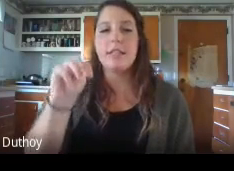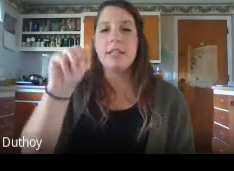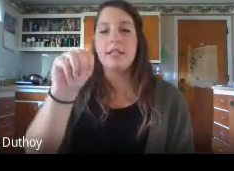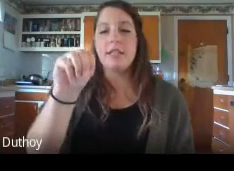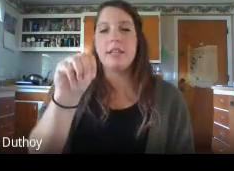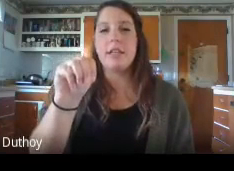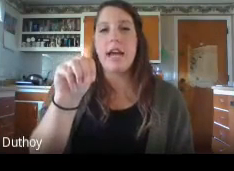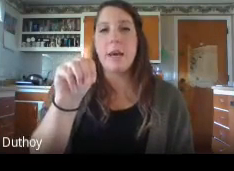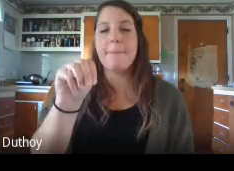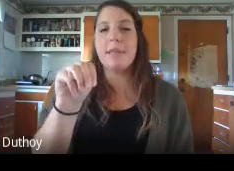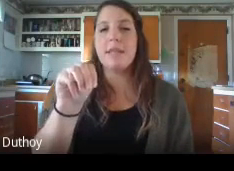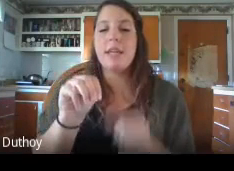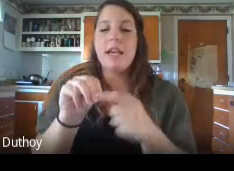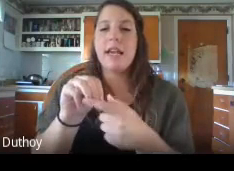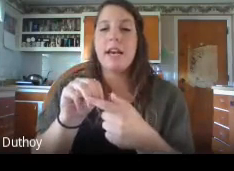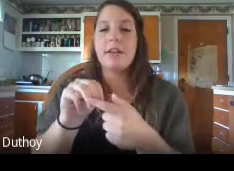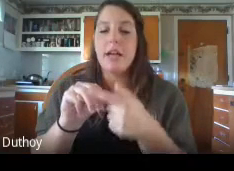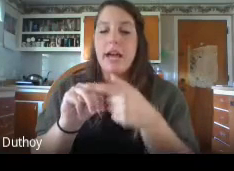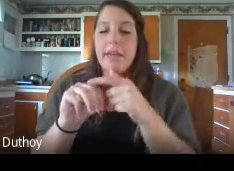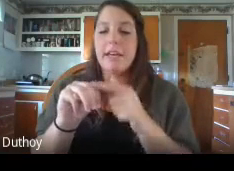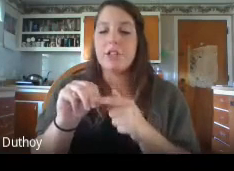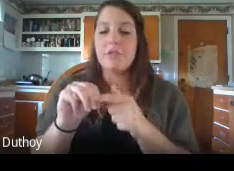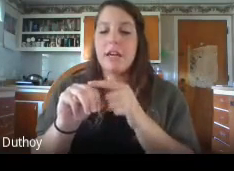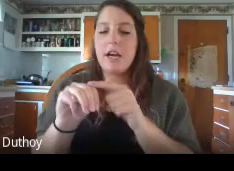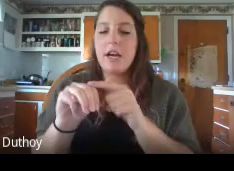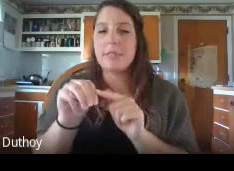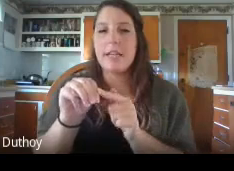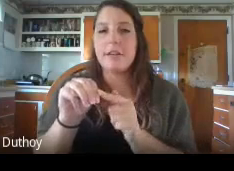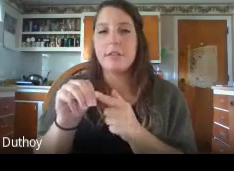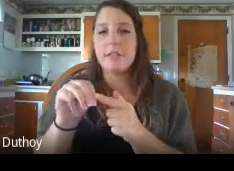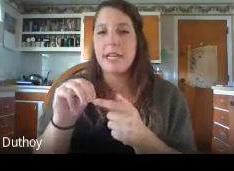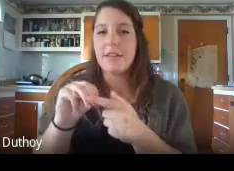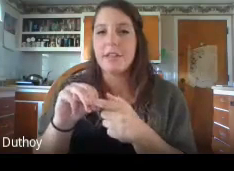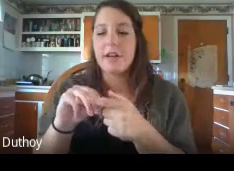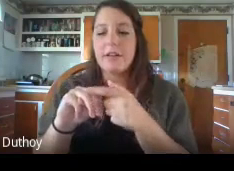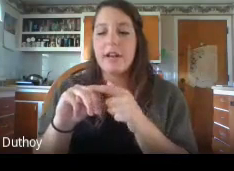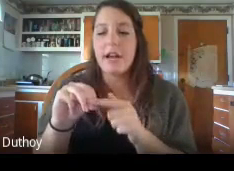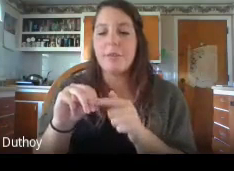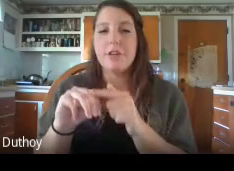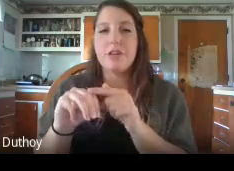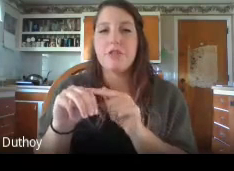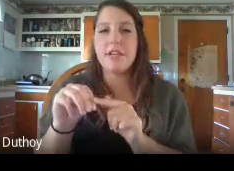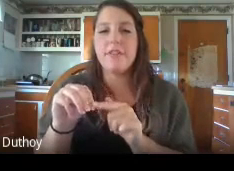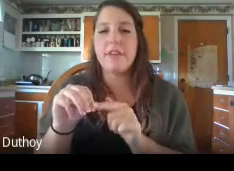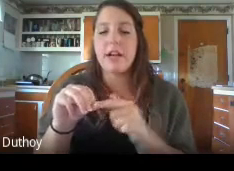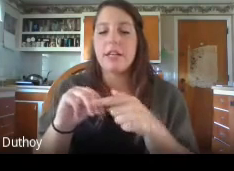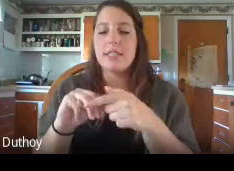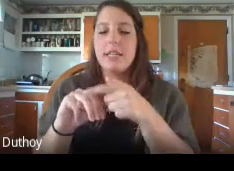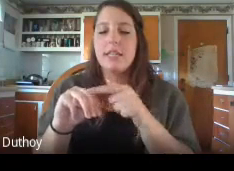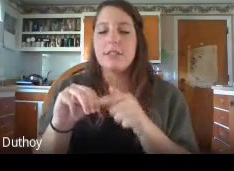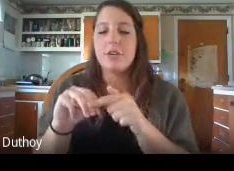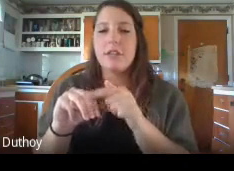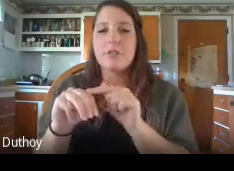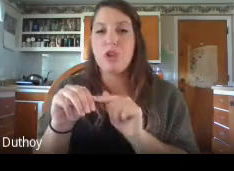fingers. M. And M has 3 humps, right? You're literally making the letter M with your 3